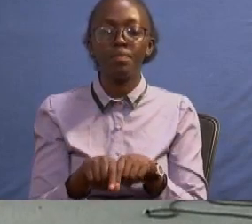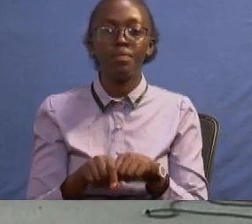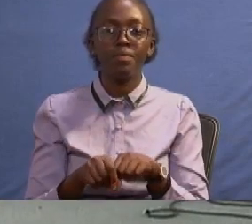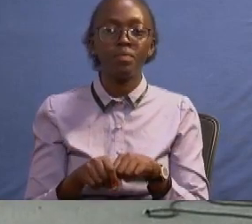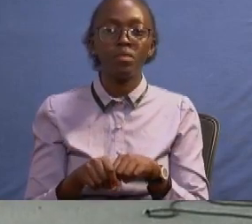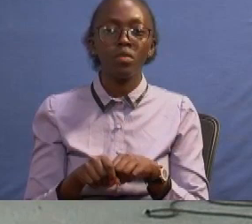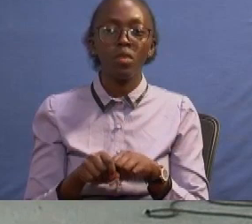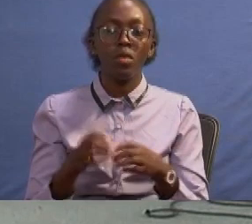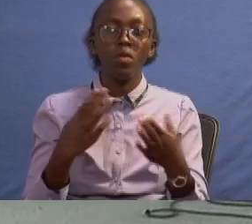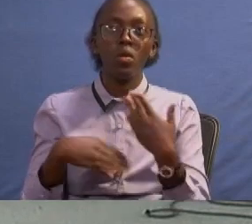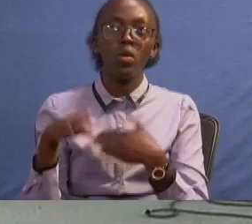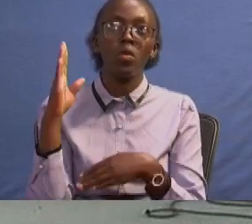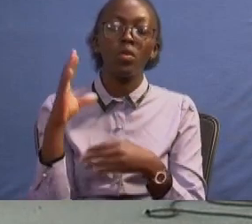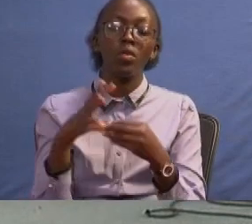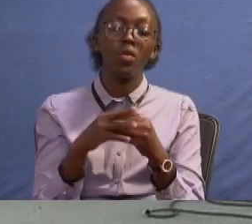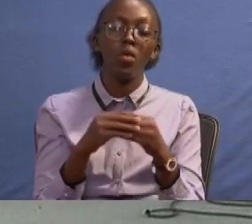God will comfort you.